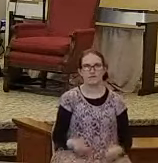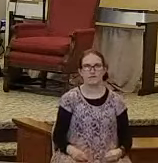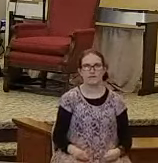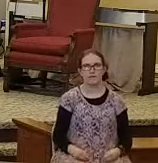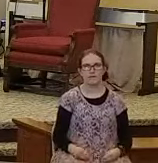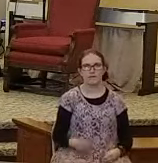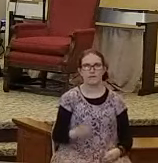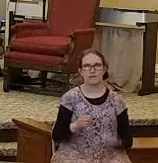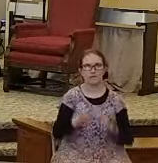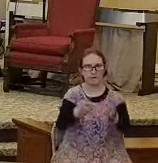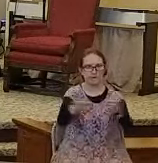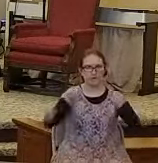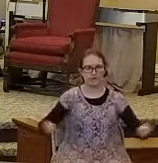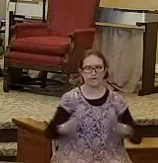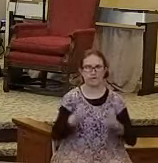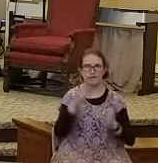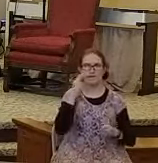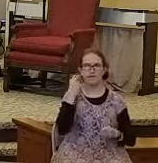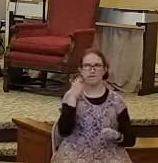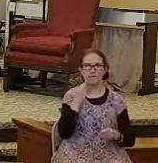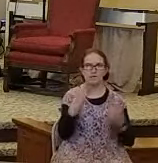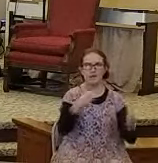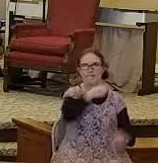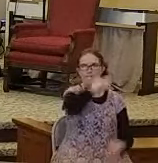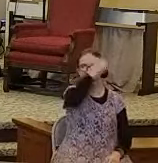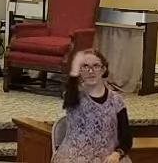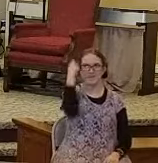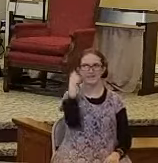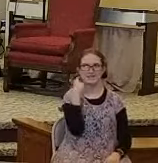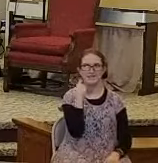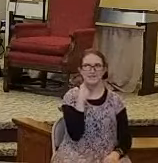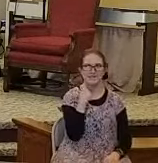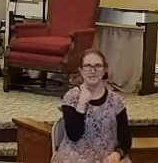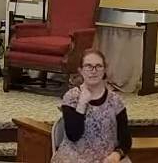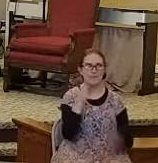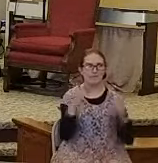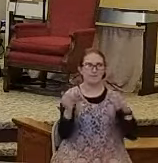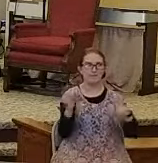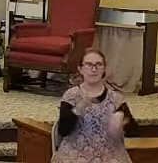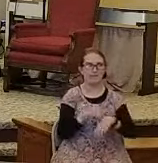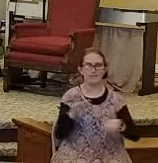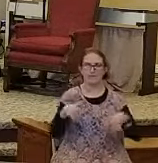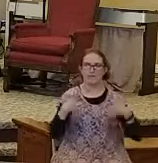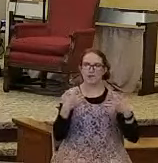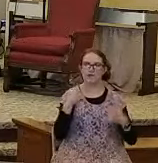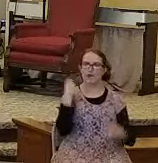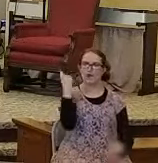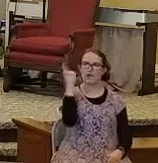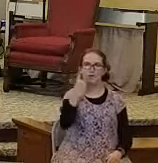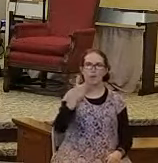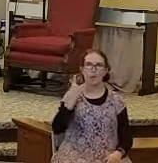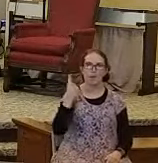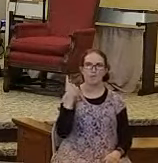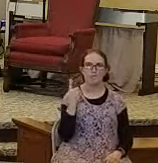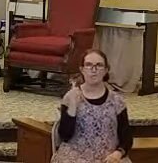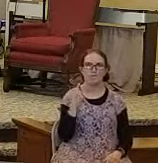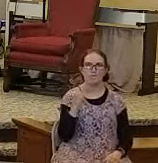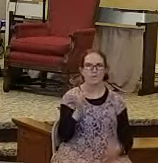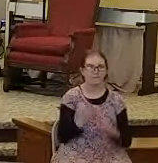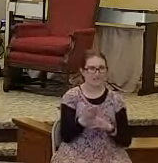I've been a lot of places. I've seen so many faces. There have been many times I've felt so all alone. You been